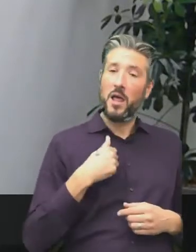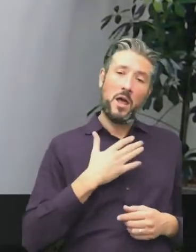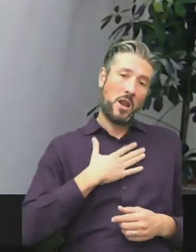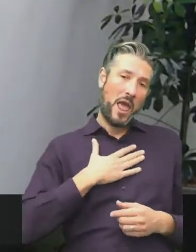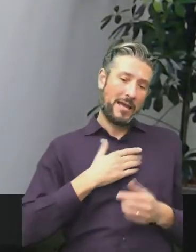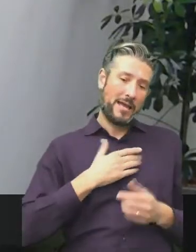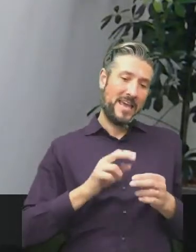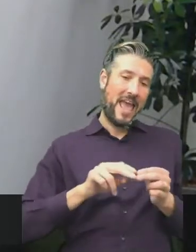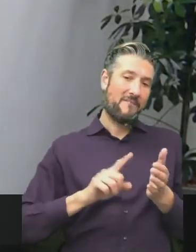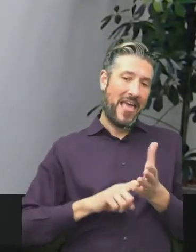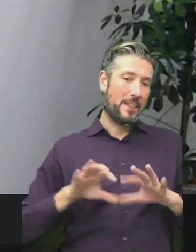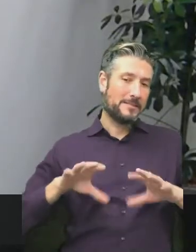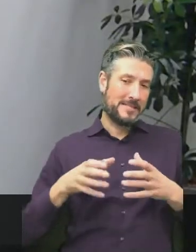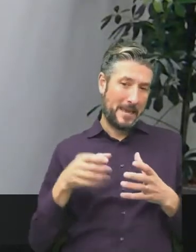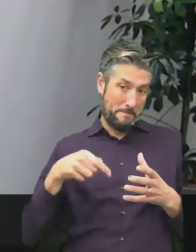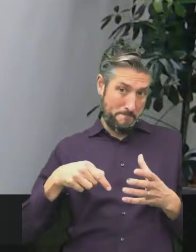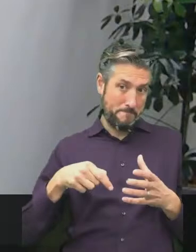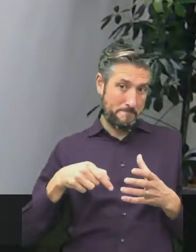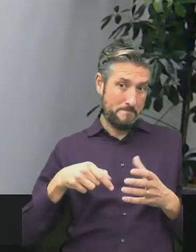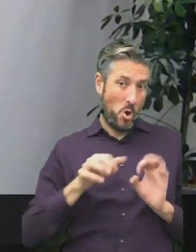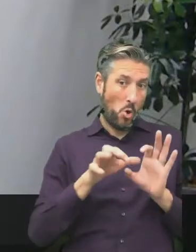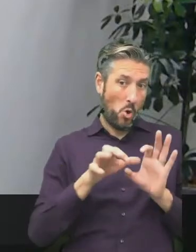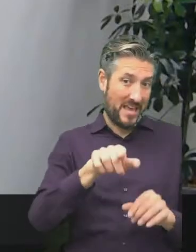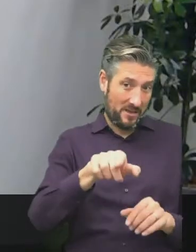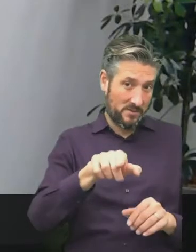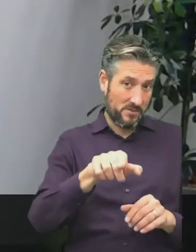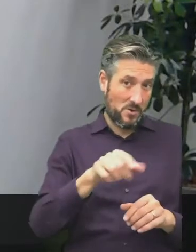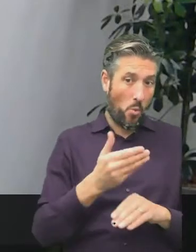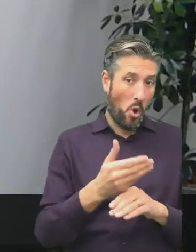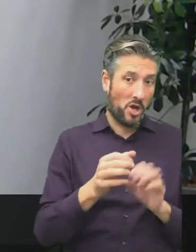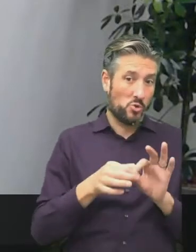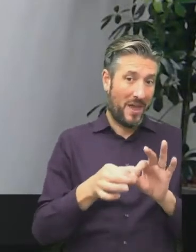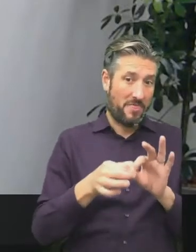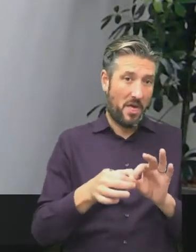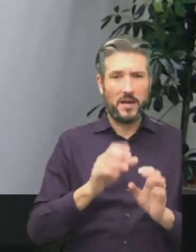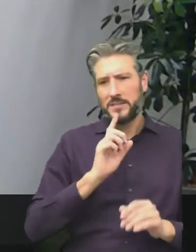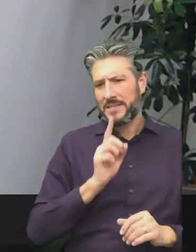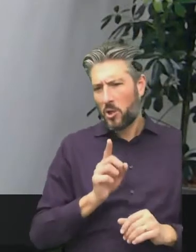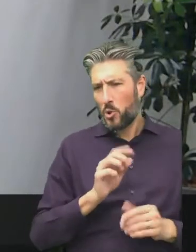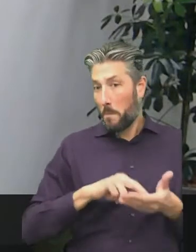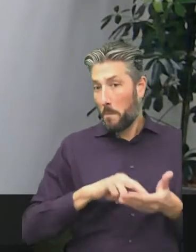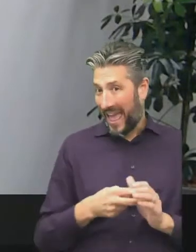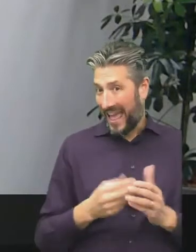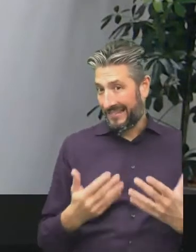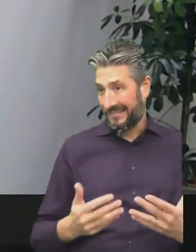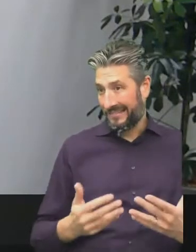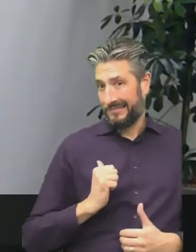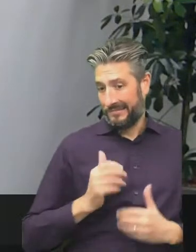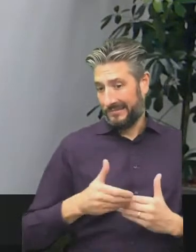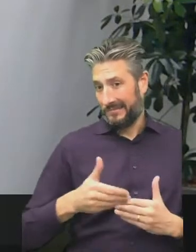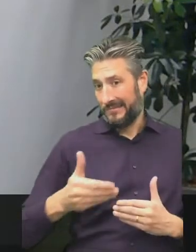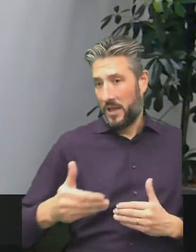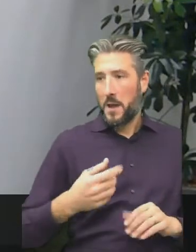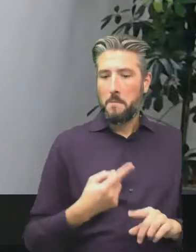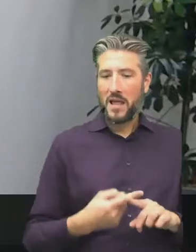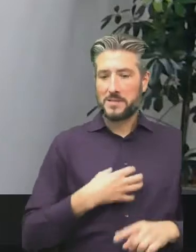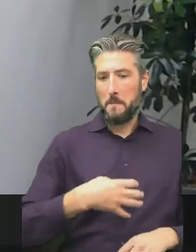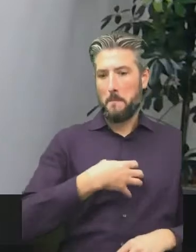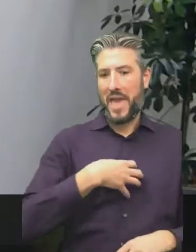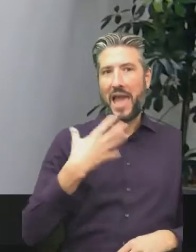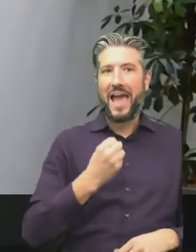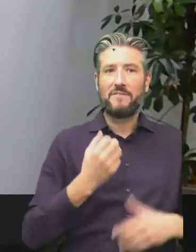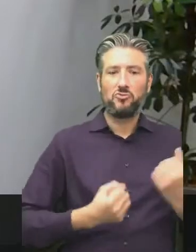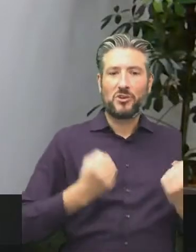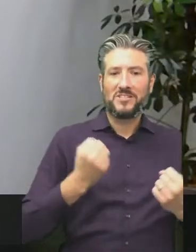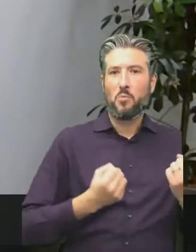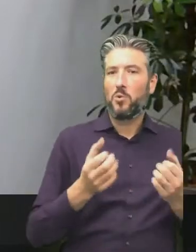with him to let him know some of the things we're doing and some of the things on the horizon in relation to the Mayor's transport strategy, which is more of a longer